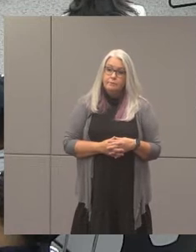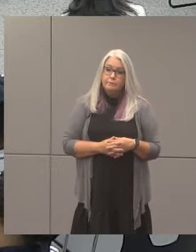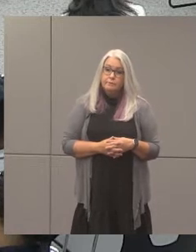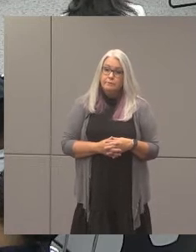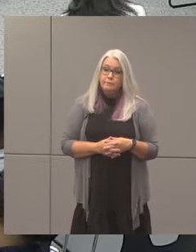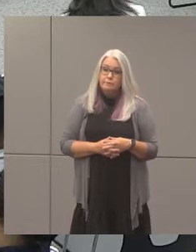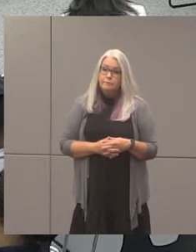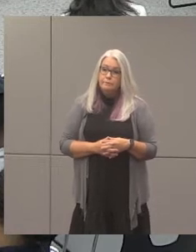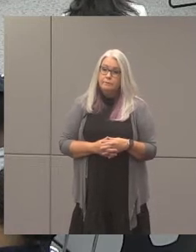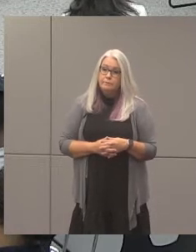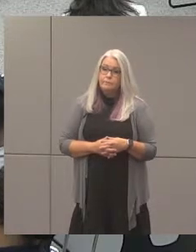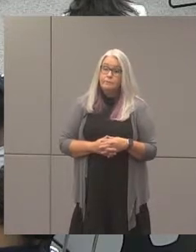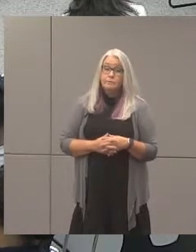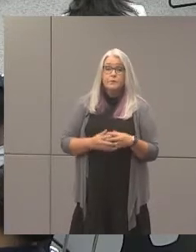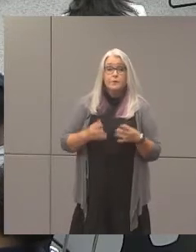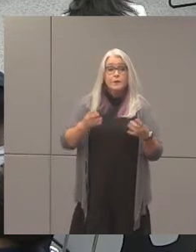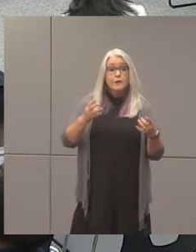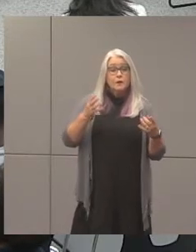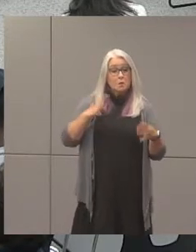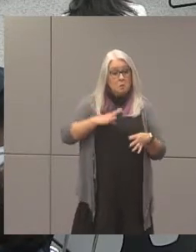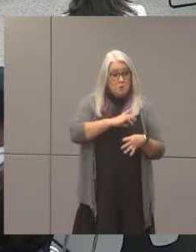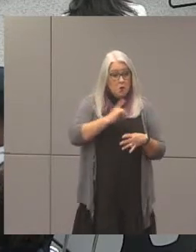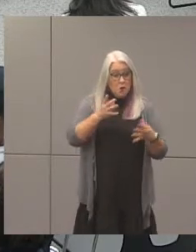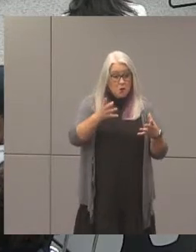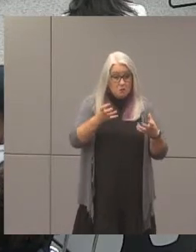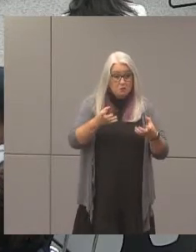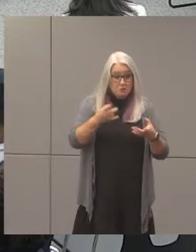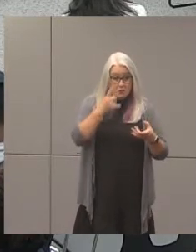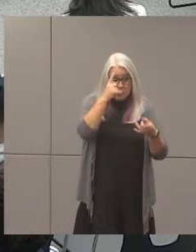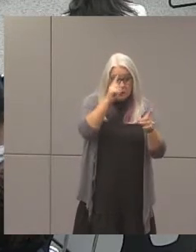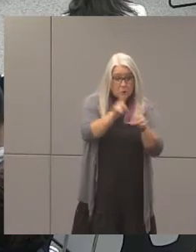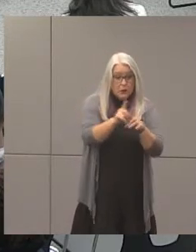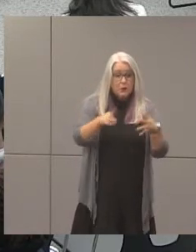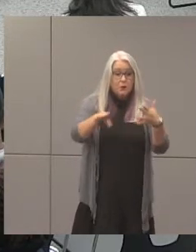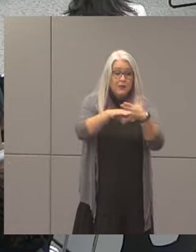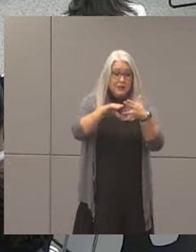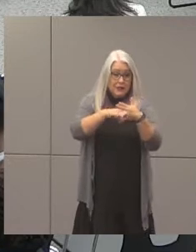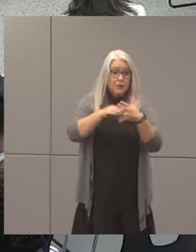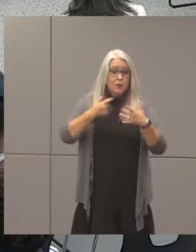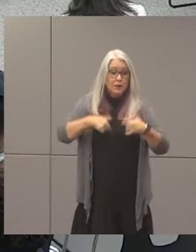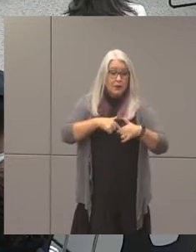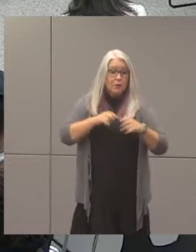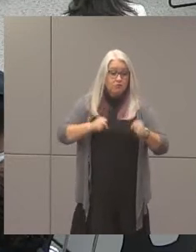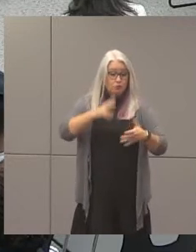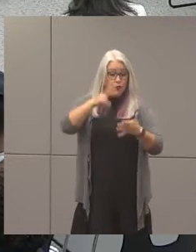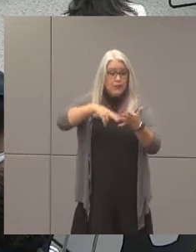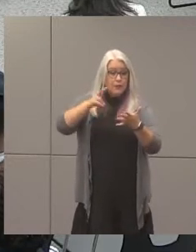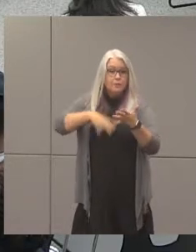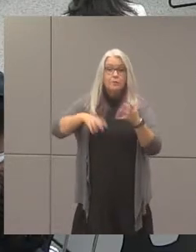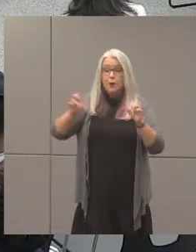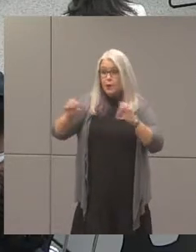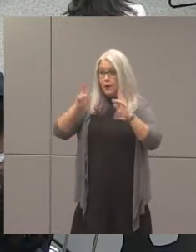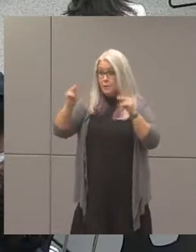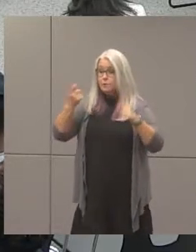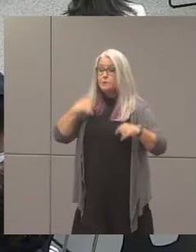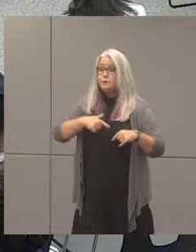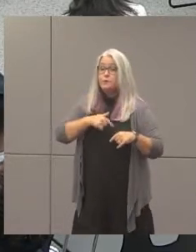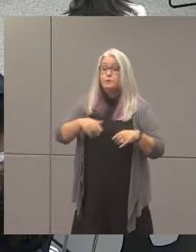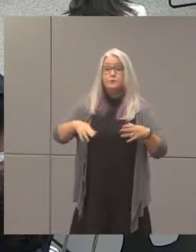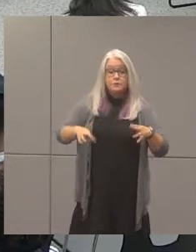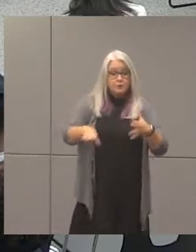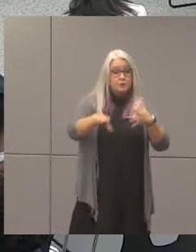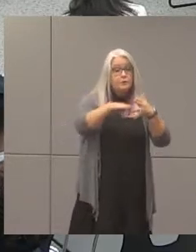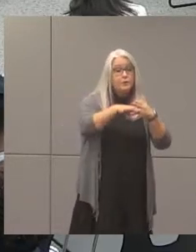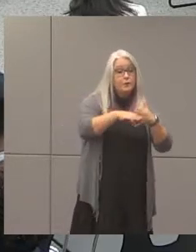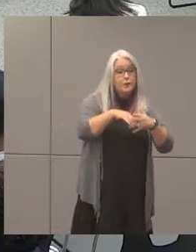Would the board like to take a recess for a few minutes to read this? Yes, please. Okay, we set in recess,